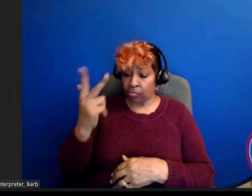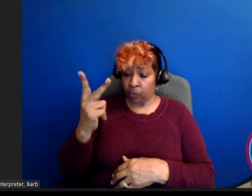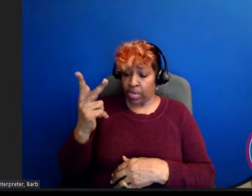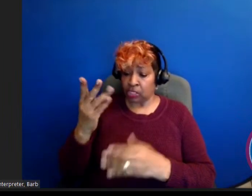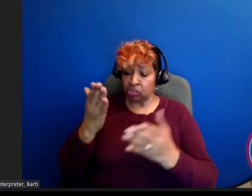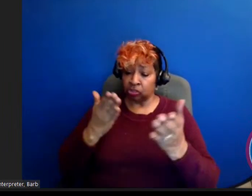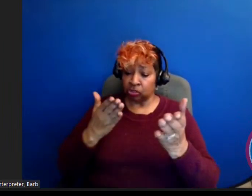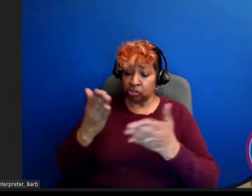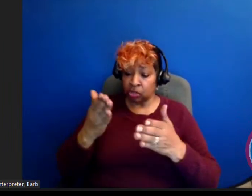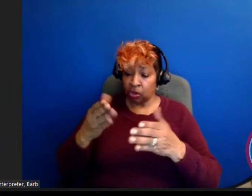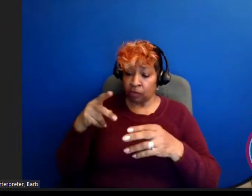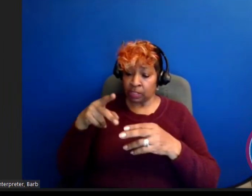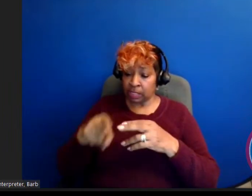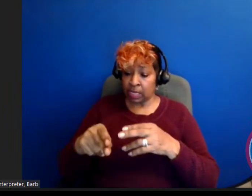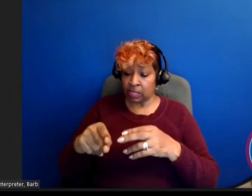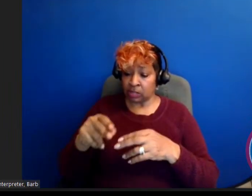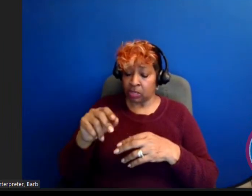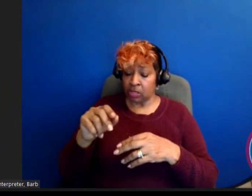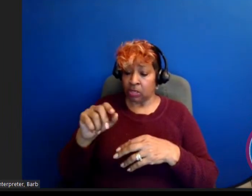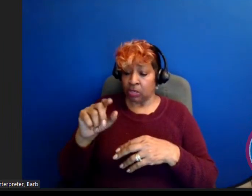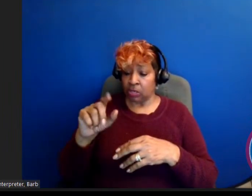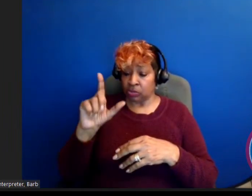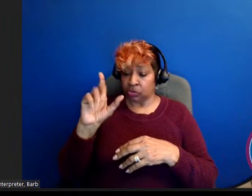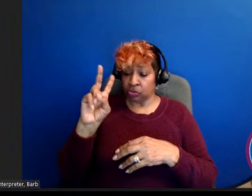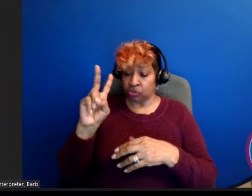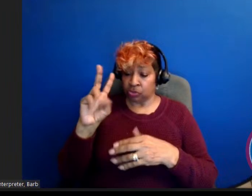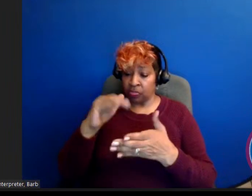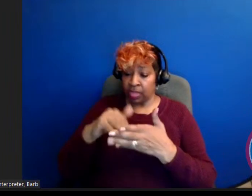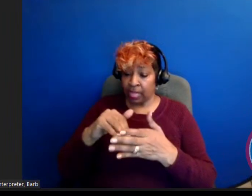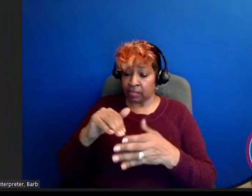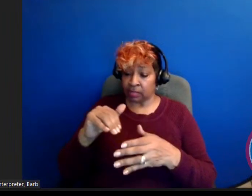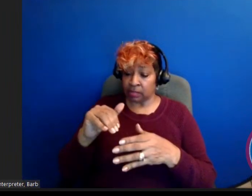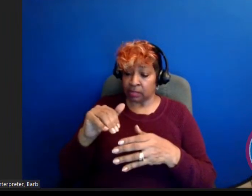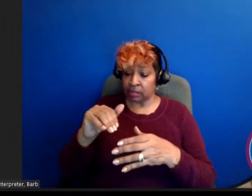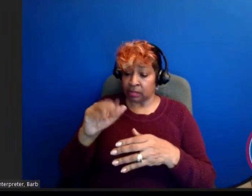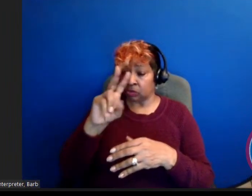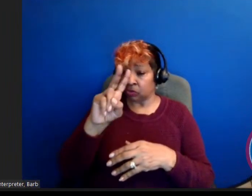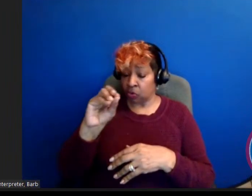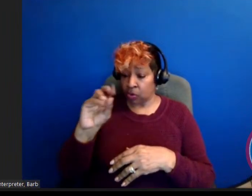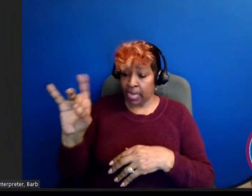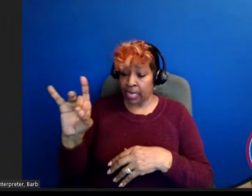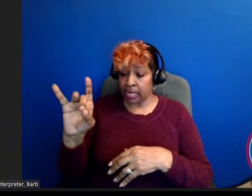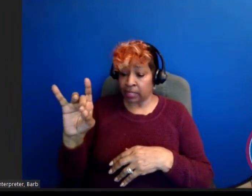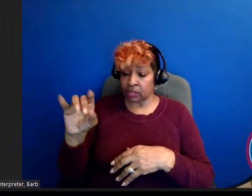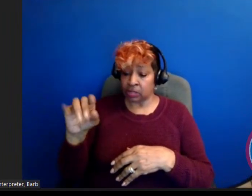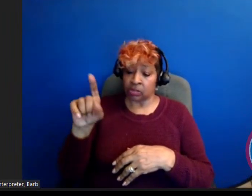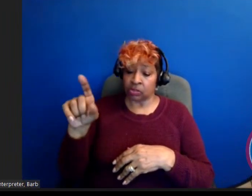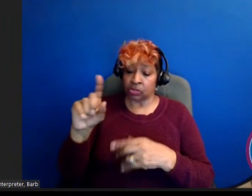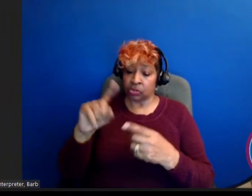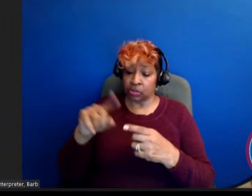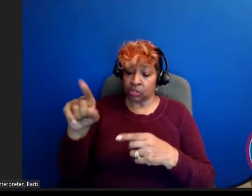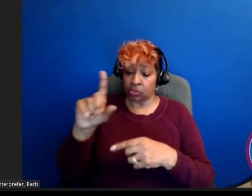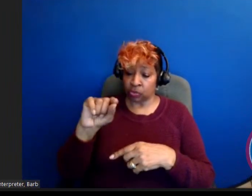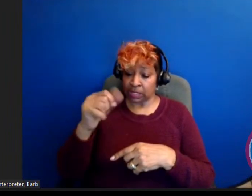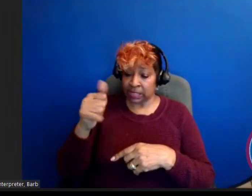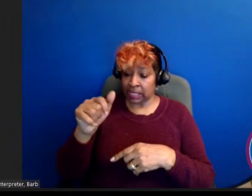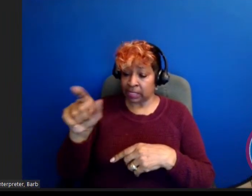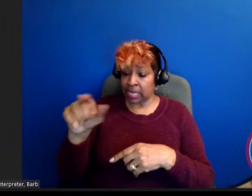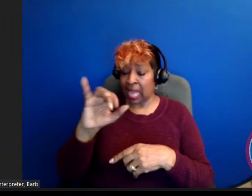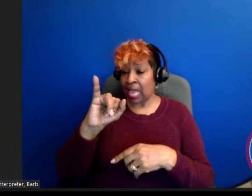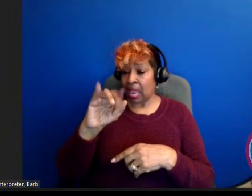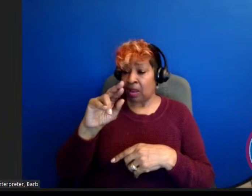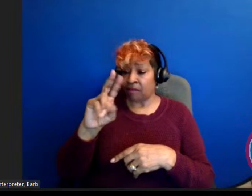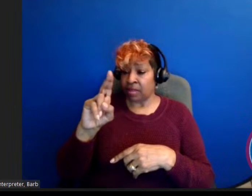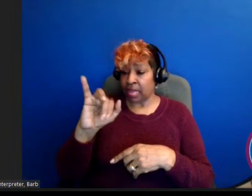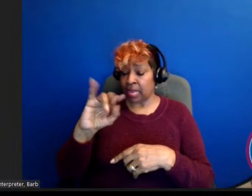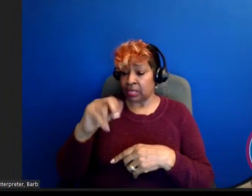service cuts that were the 2008 to 2010 recession. I think we had Irving Park. I don't remember what else. Madison